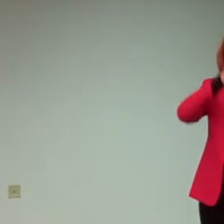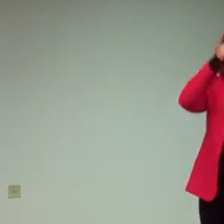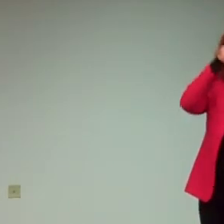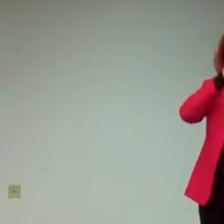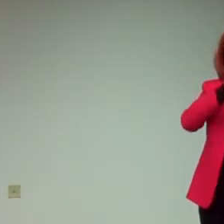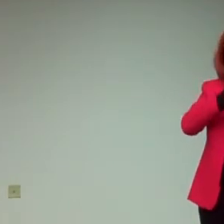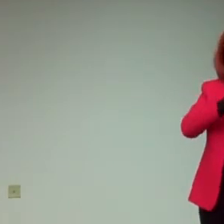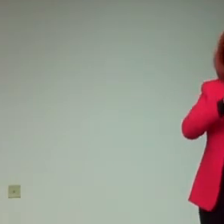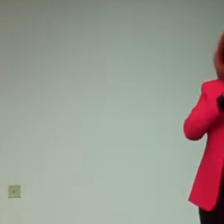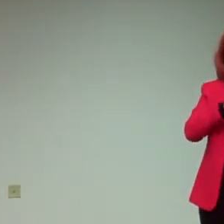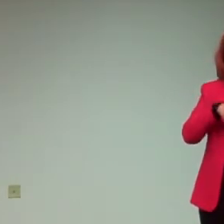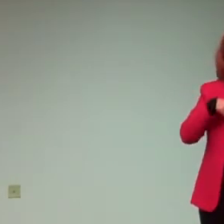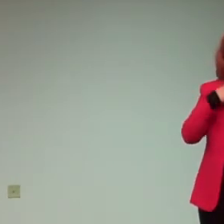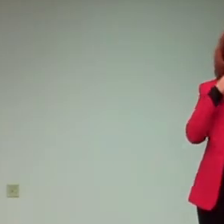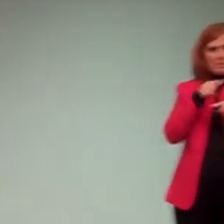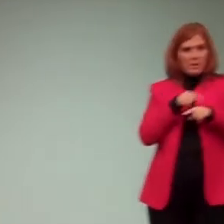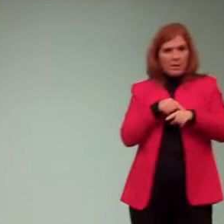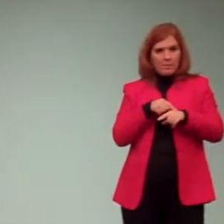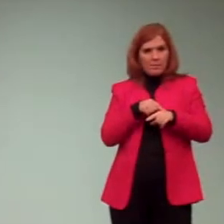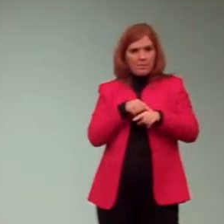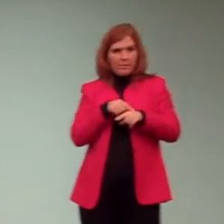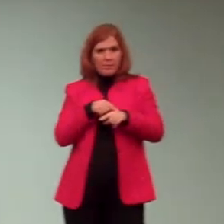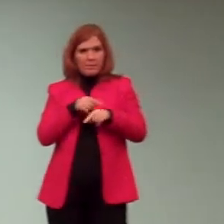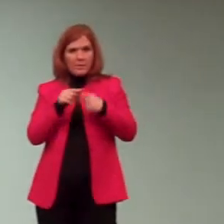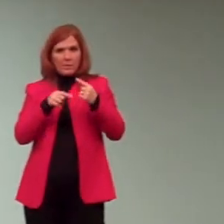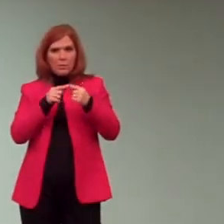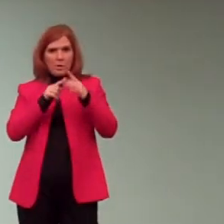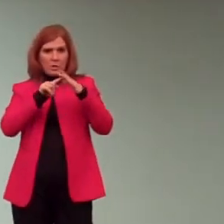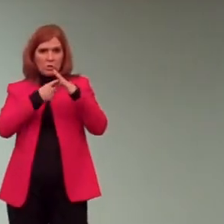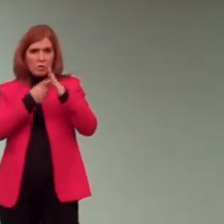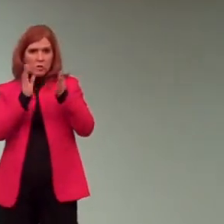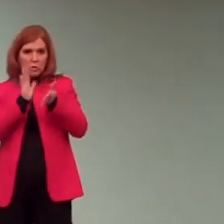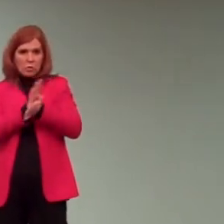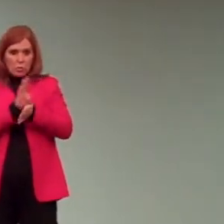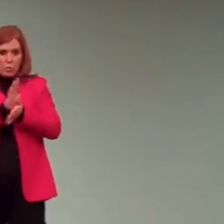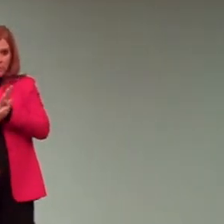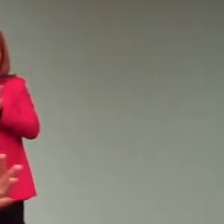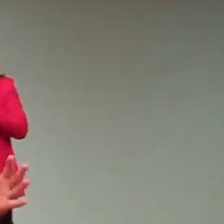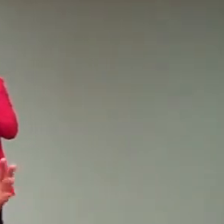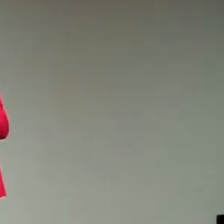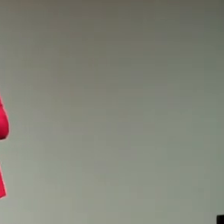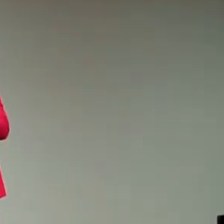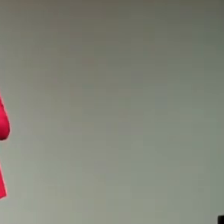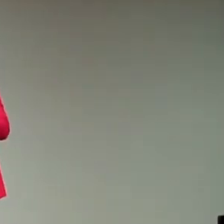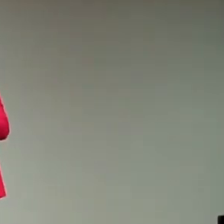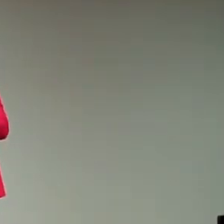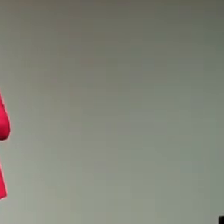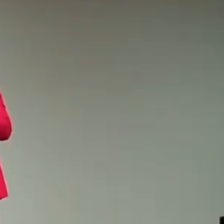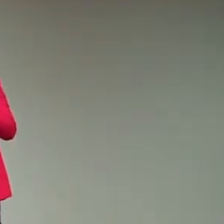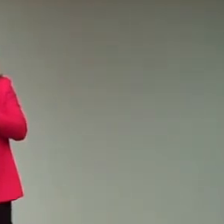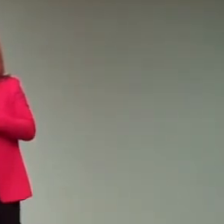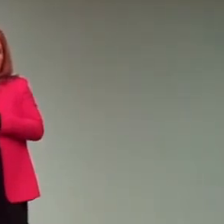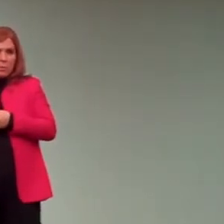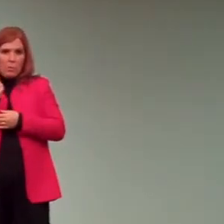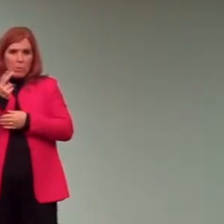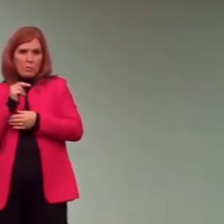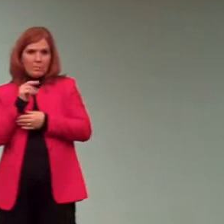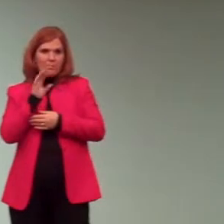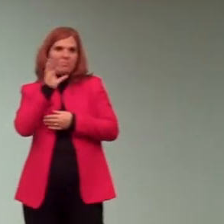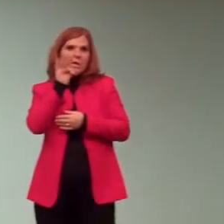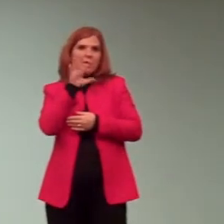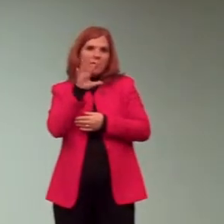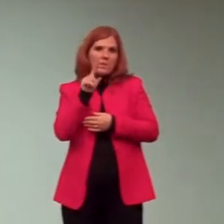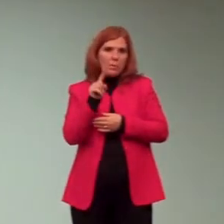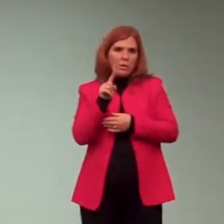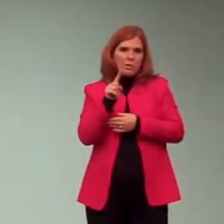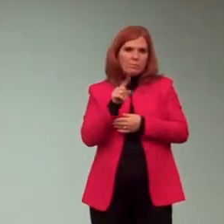Remember, in our lifetime, when I started school in Edgewood, in Weirton,